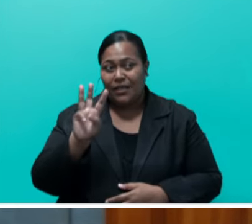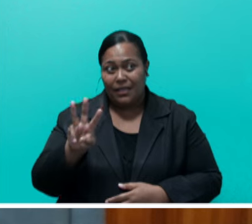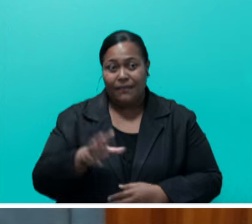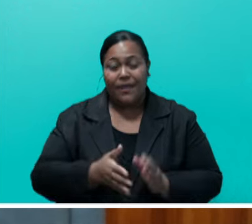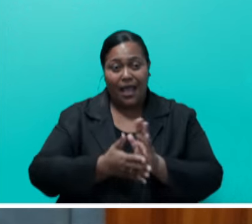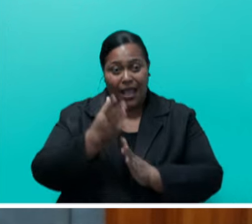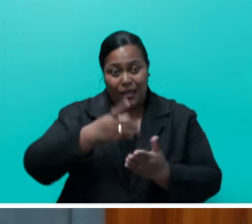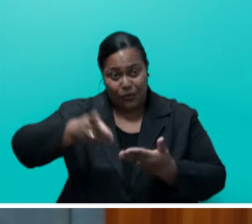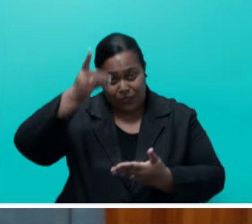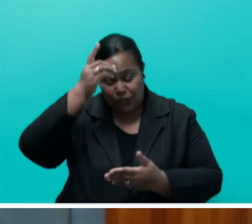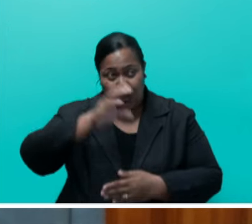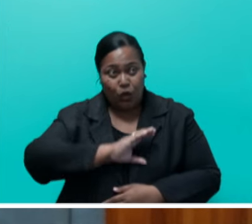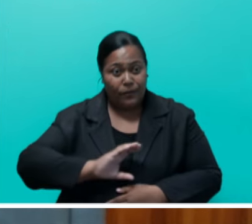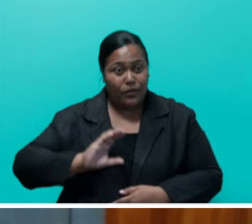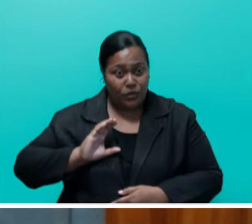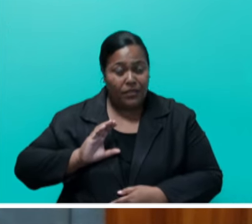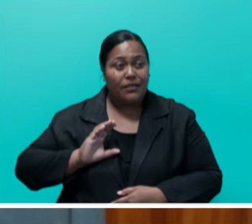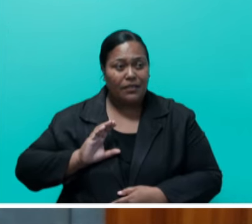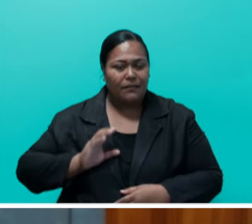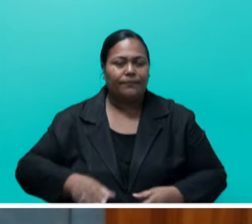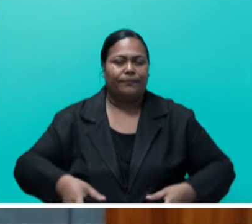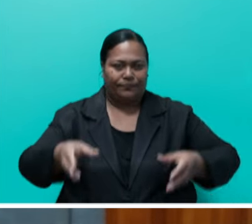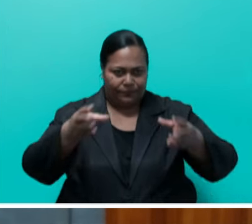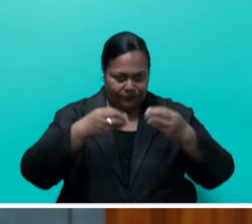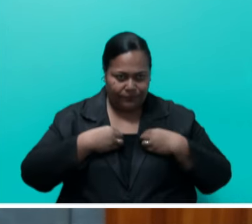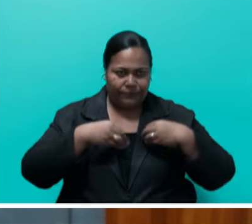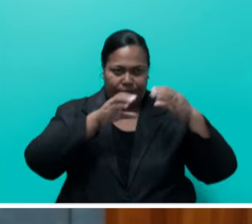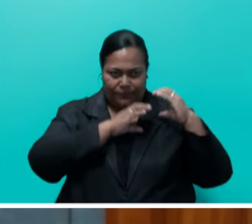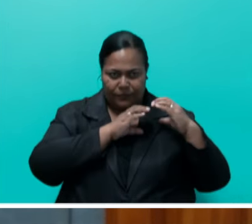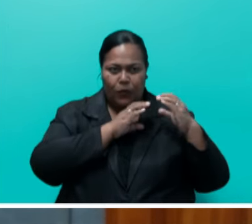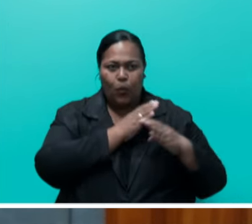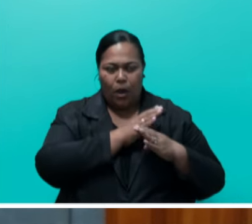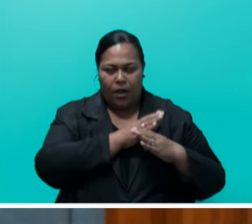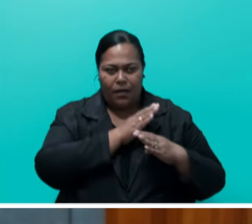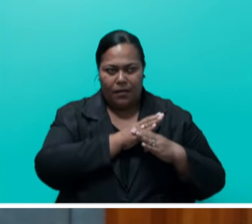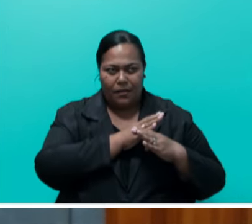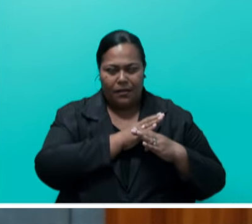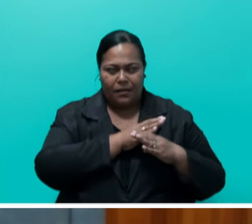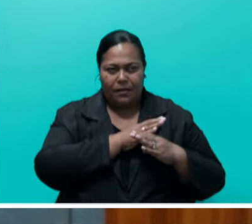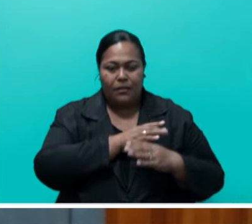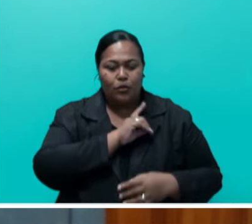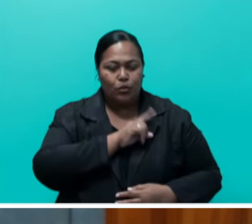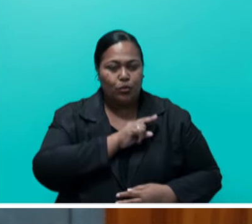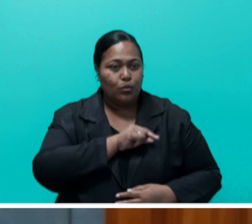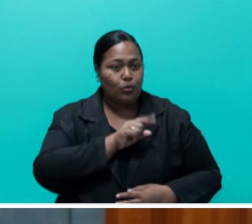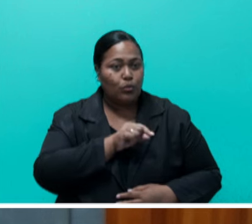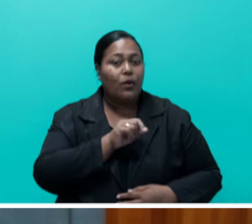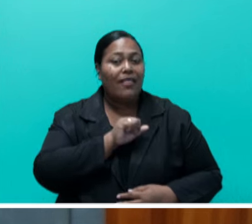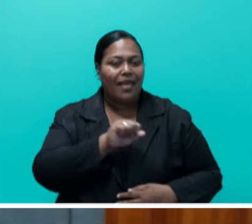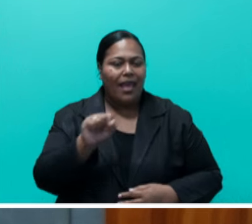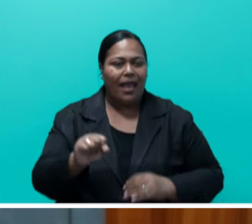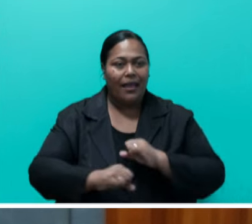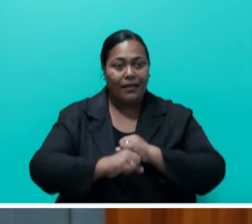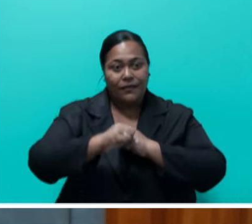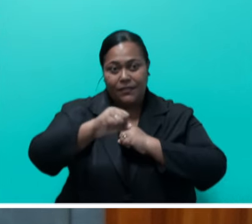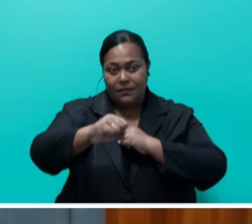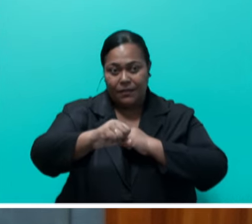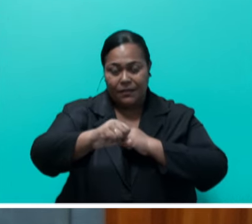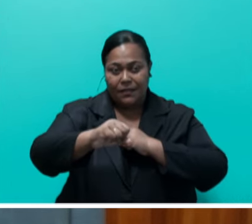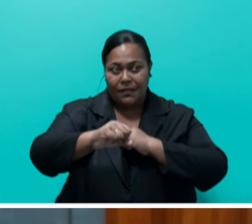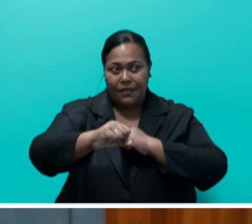Education Commission took the initiative on and redo the advertisement calling